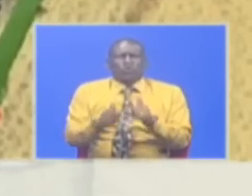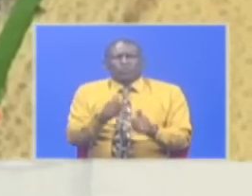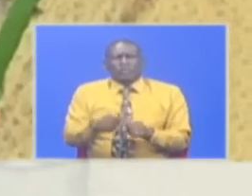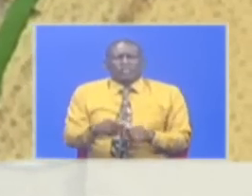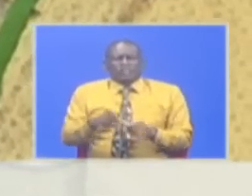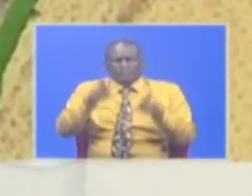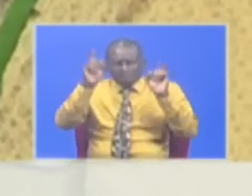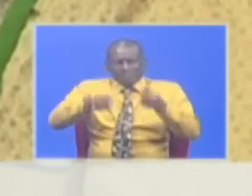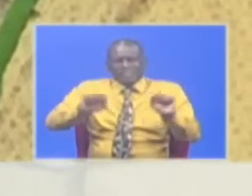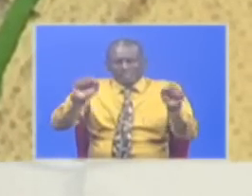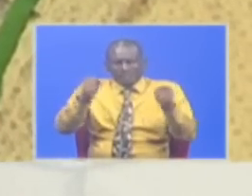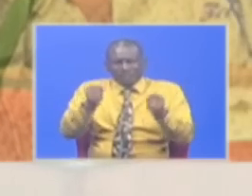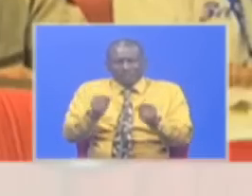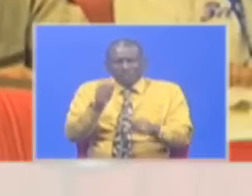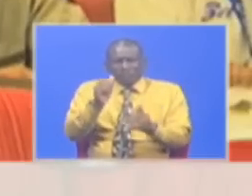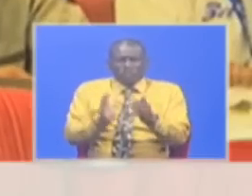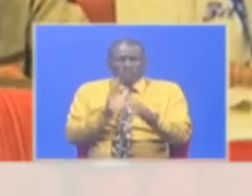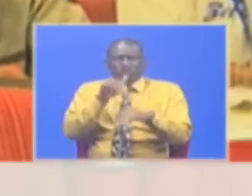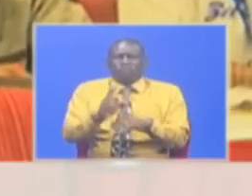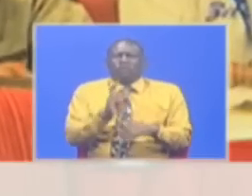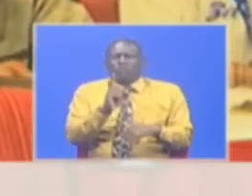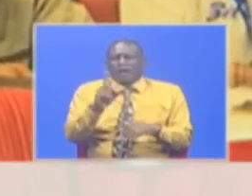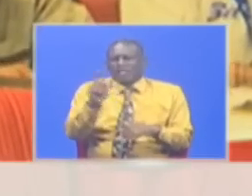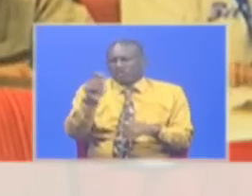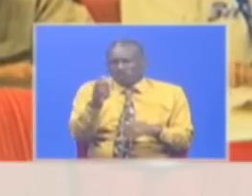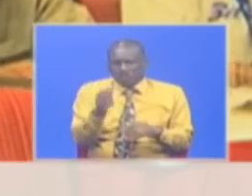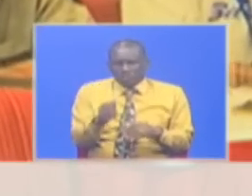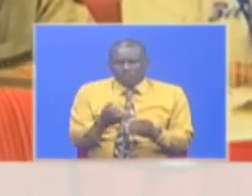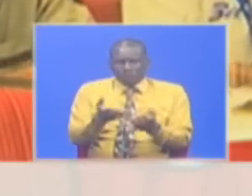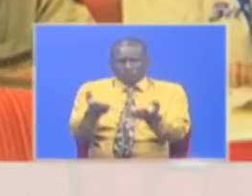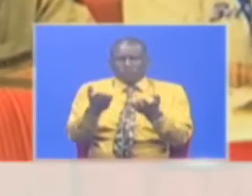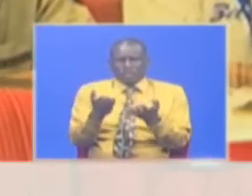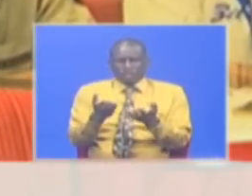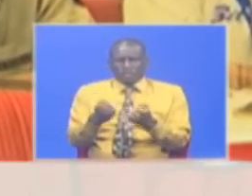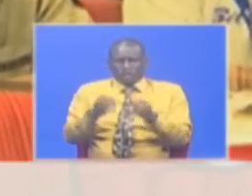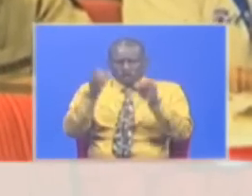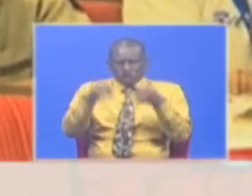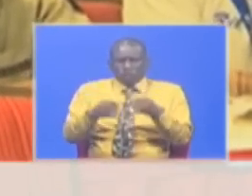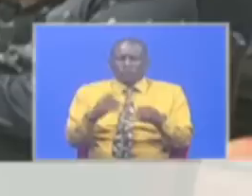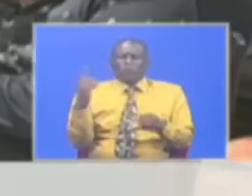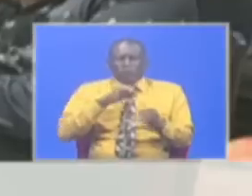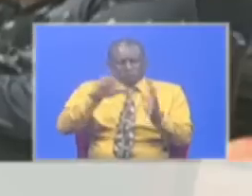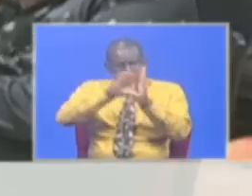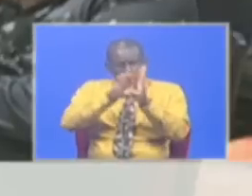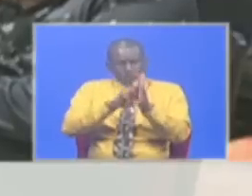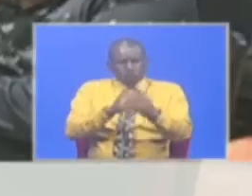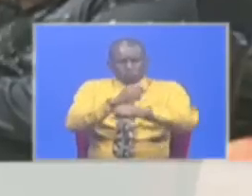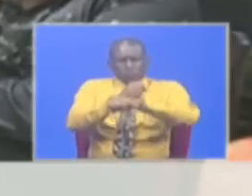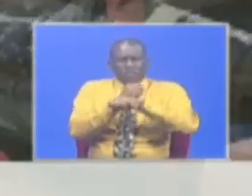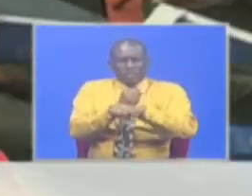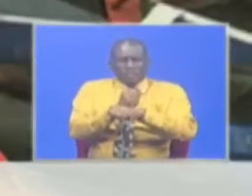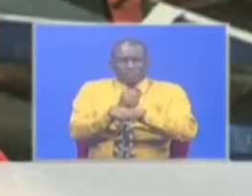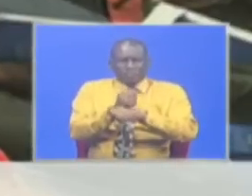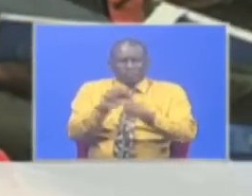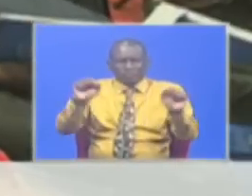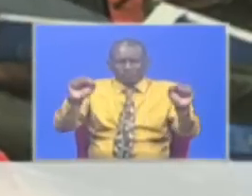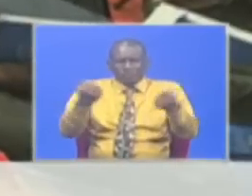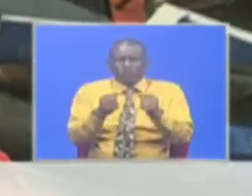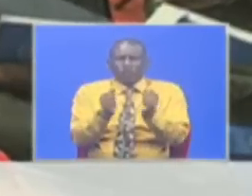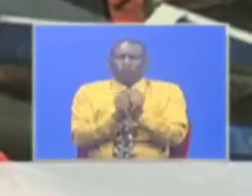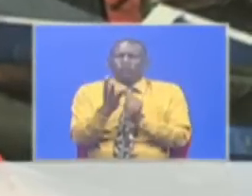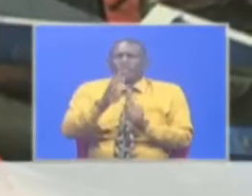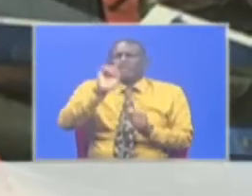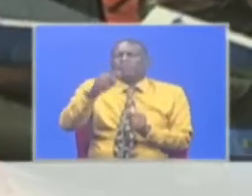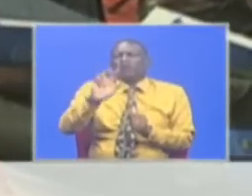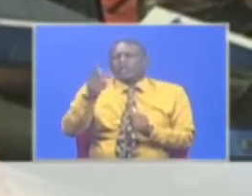savings exceeding 1 trillion shillings. The need for new and tougher regulations to protect the savings of an estimated 14 million Kenyans